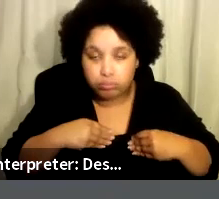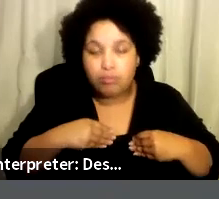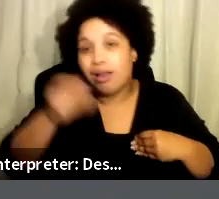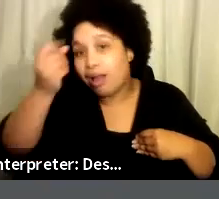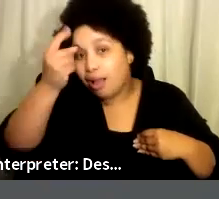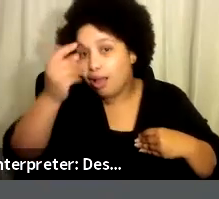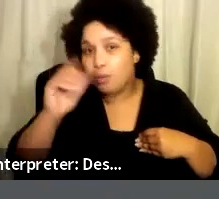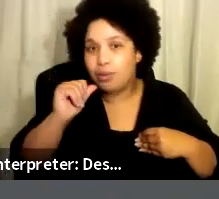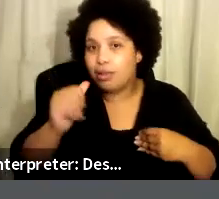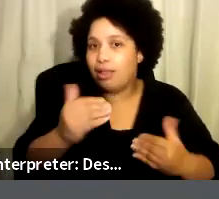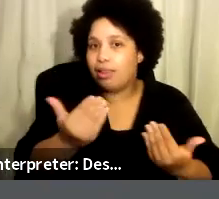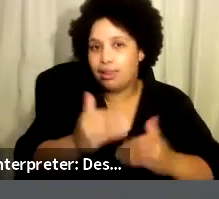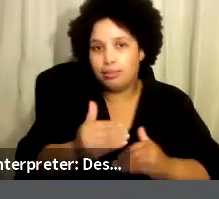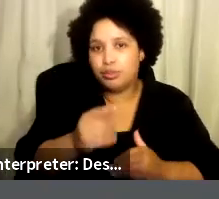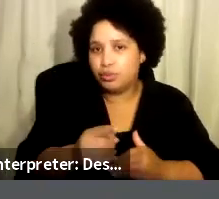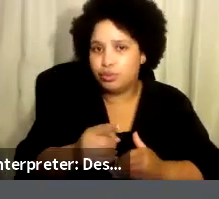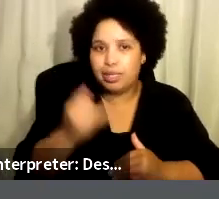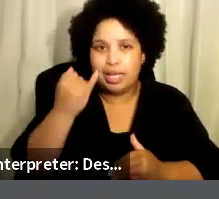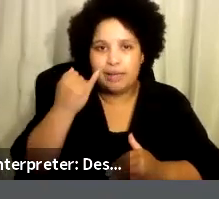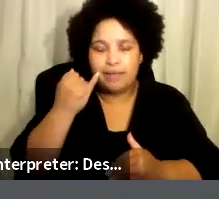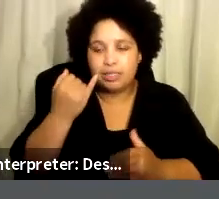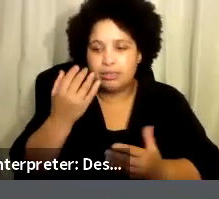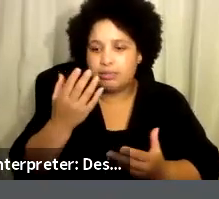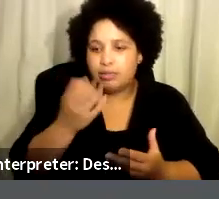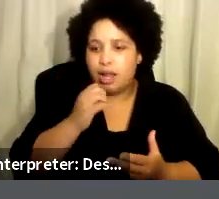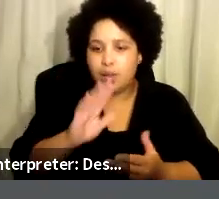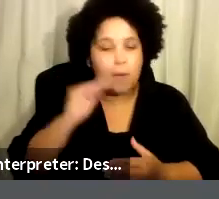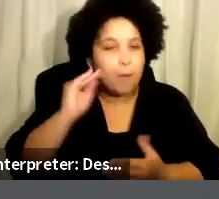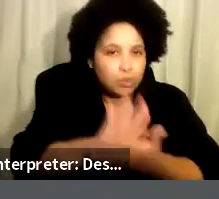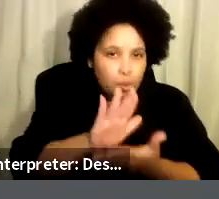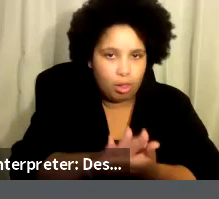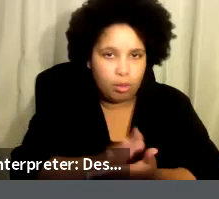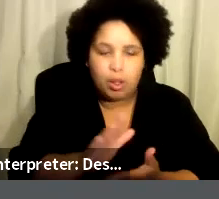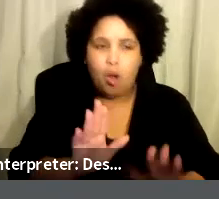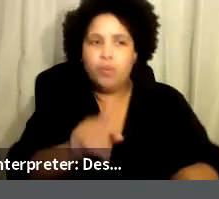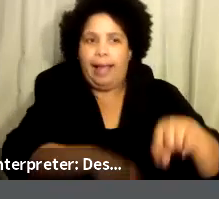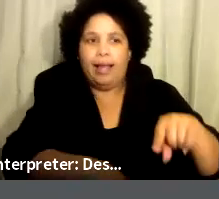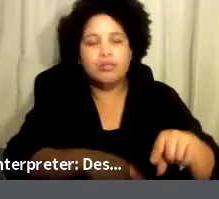we won't limit you if it's if it's not your home school.